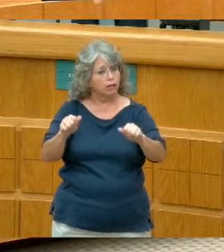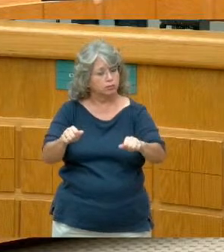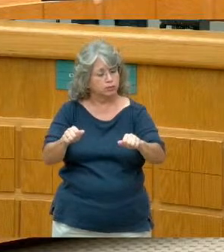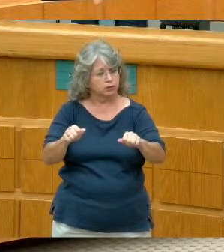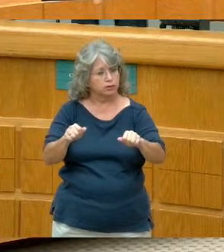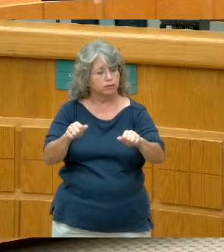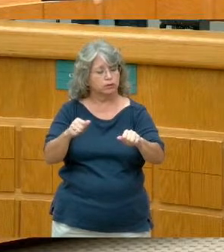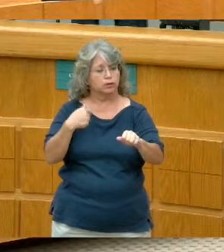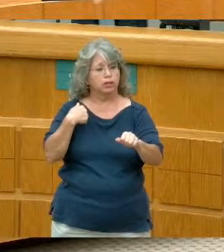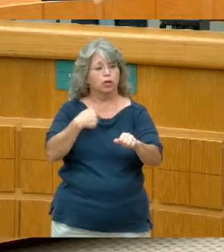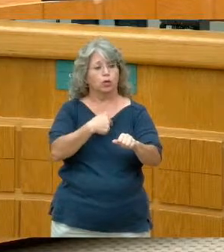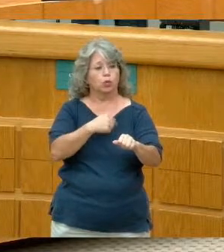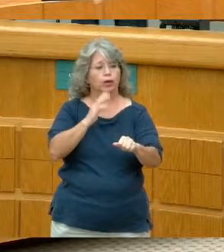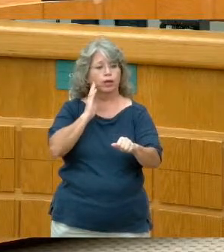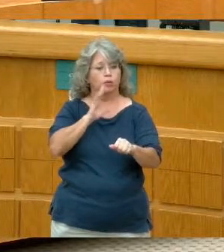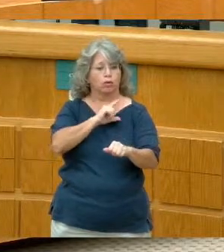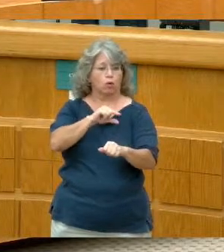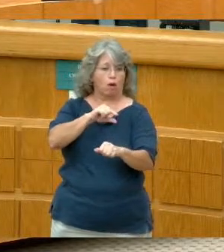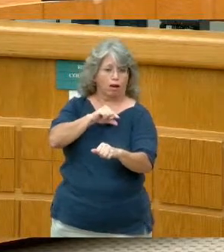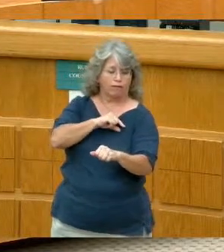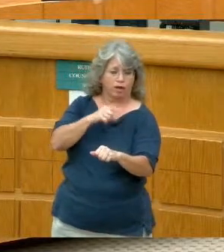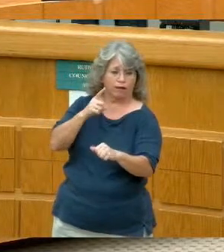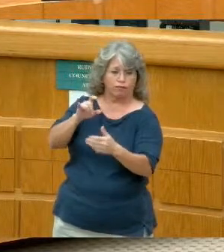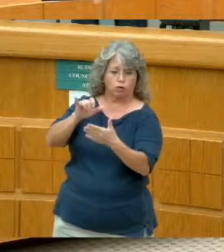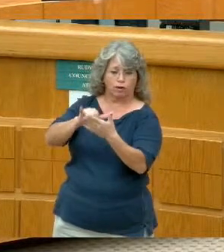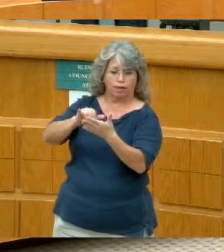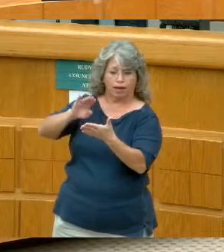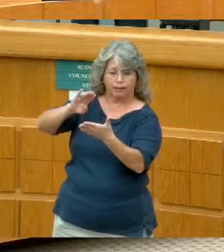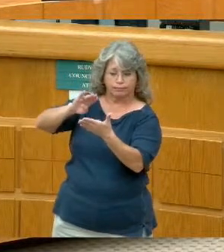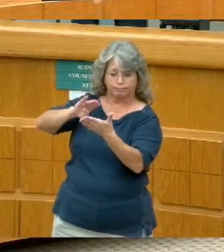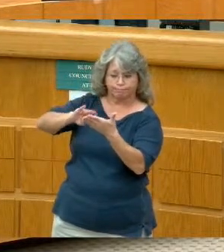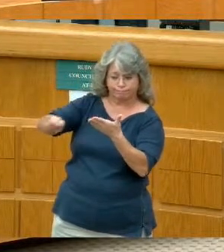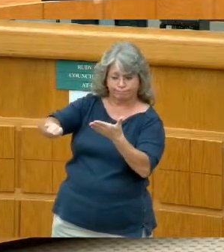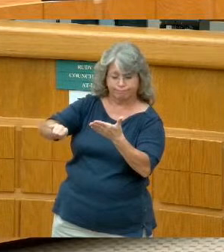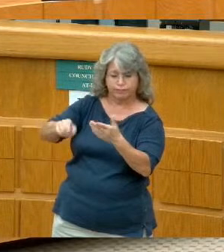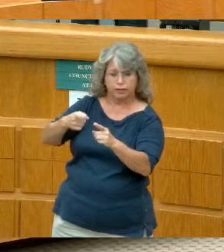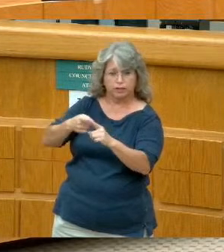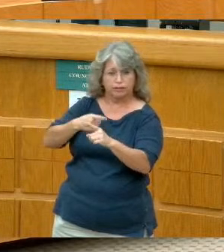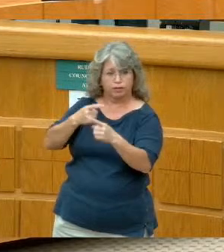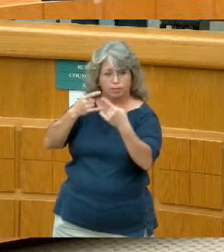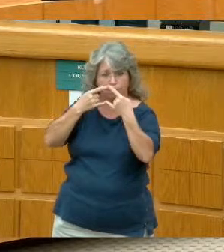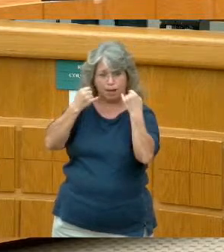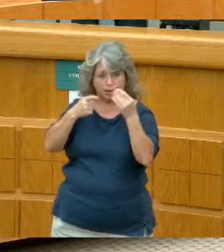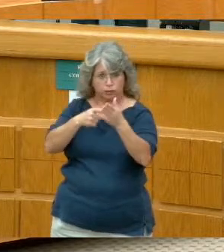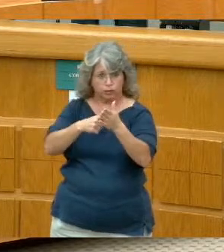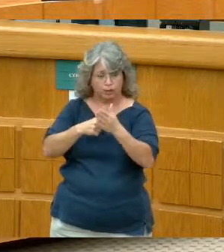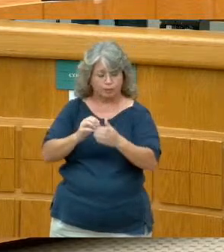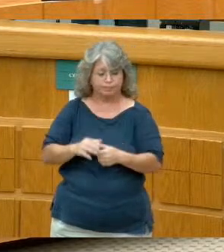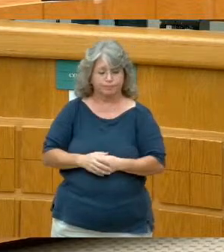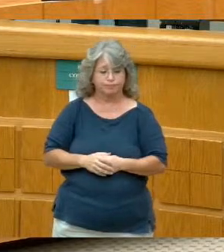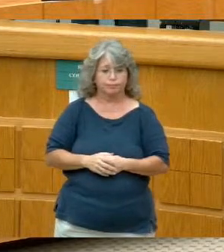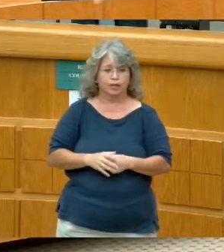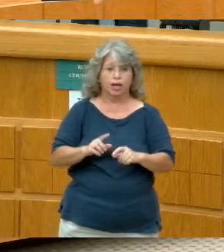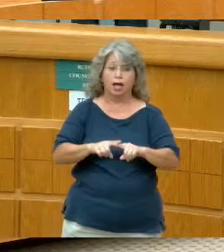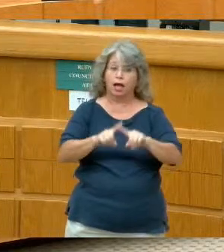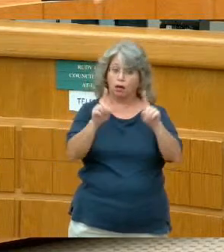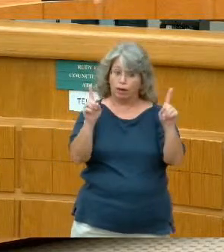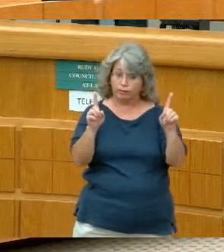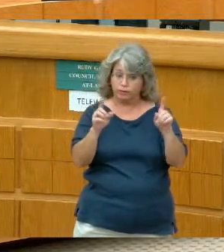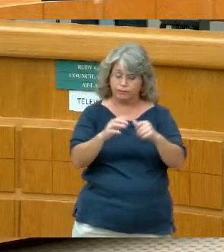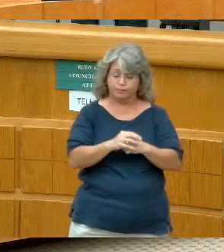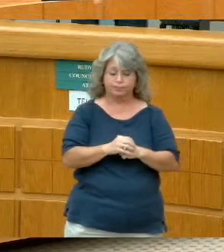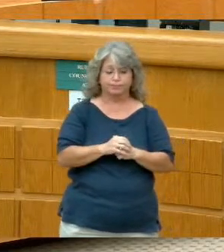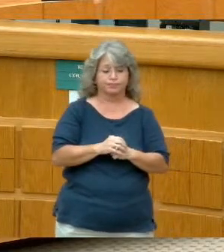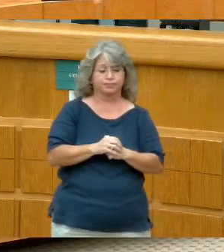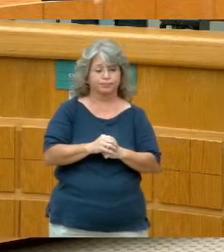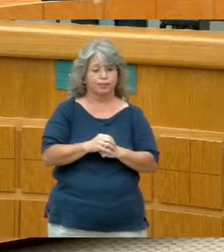a potential that we could be at a point where we would qualify for this requesting of a mask ban. Of course, if you